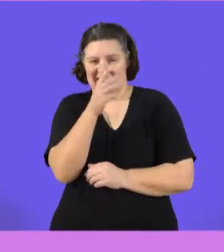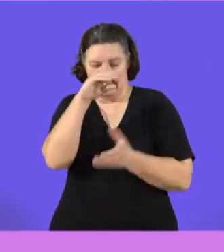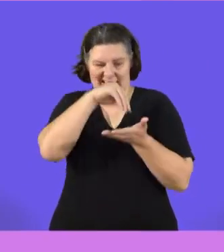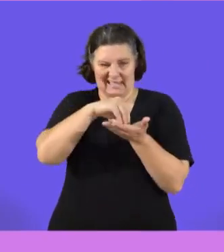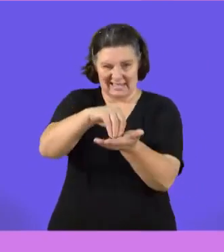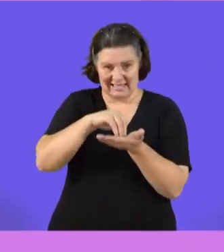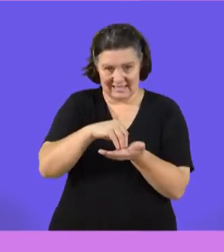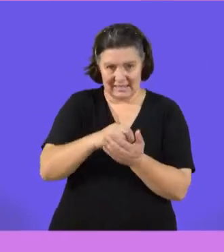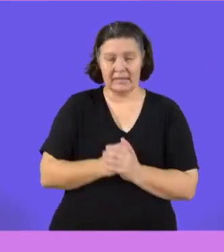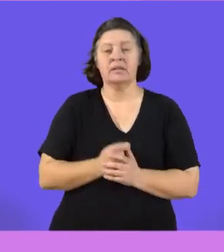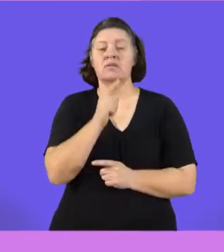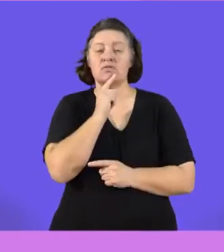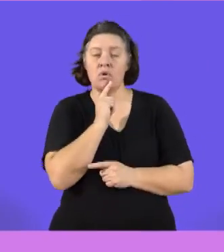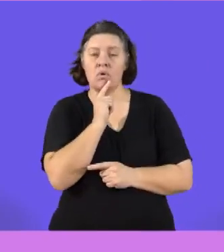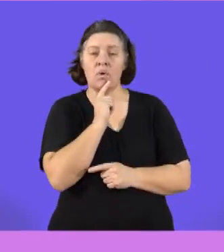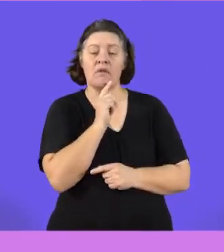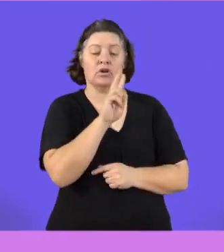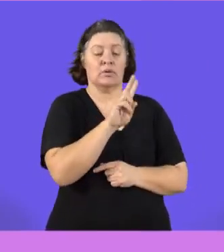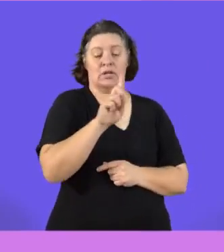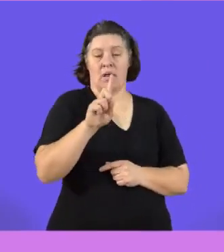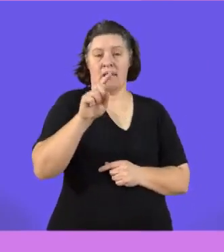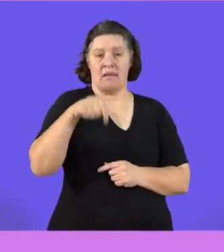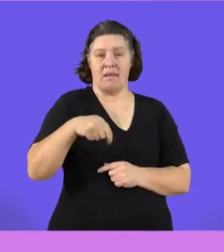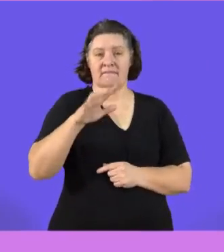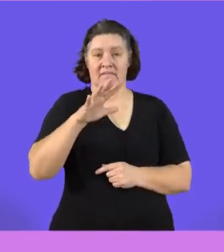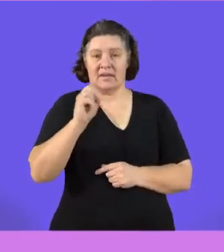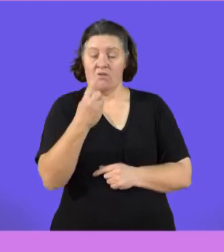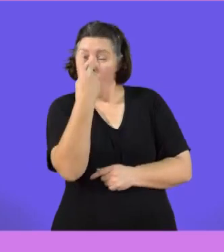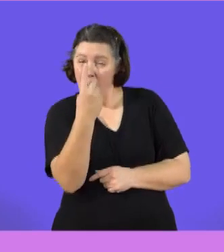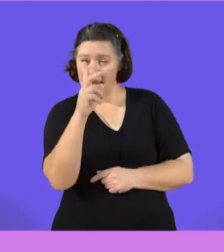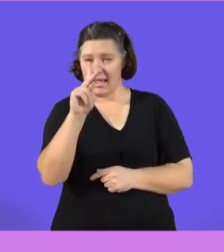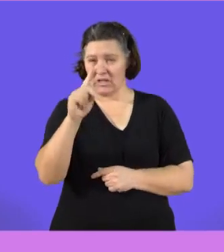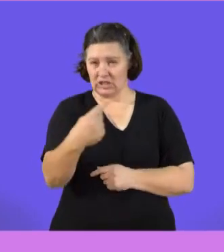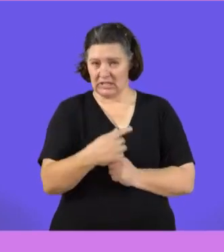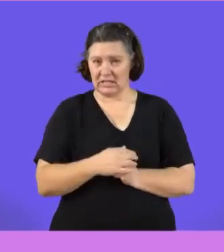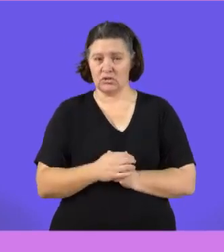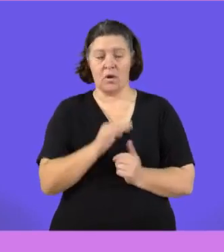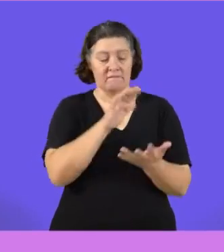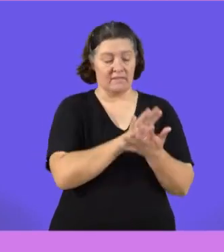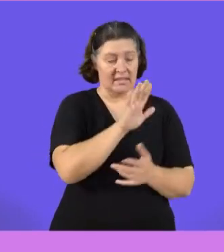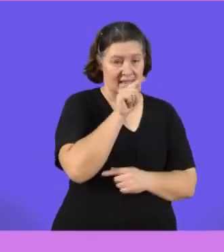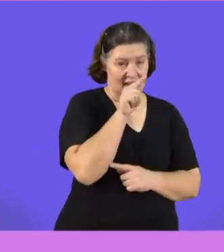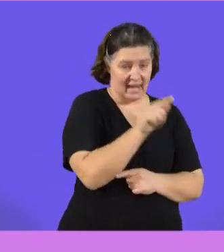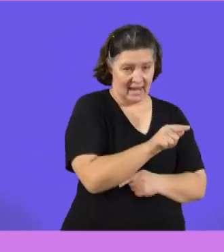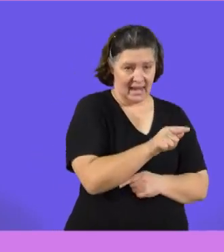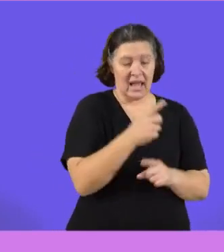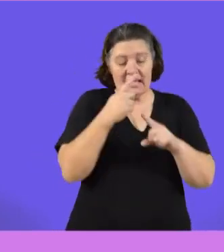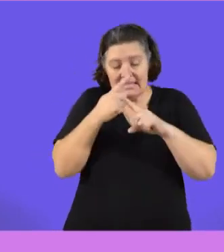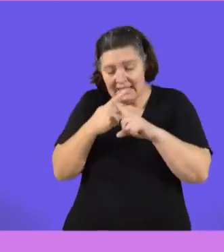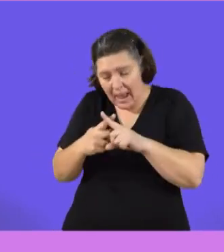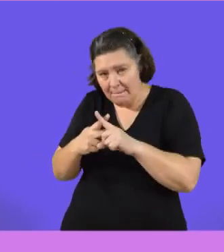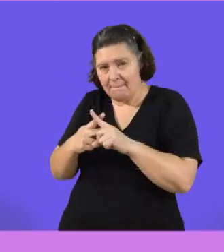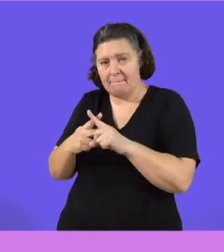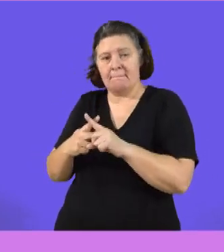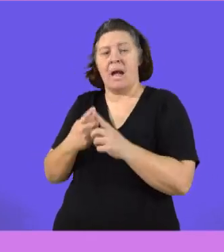therefore, remember, it is sold as 21.50 Rand per kilogram. So I take my 15, right, and I